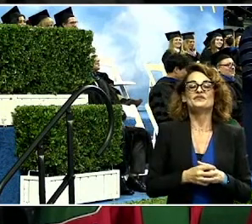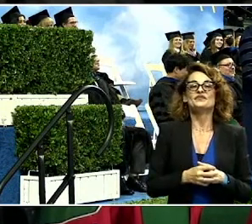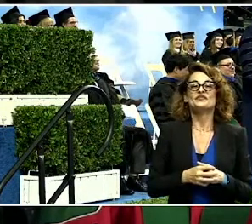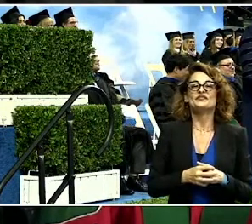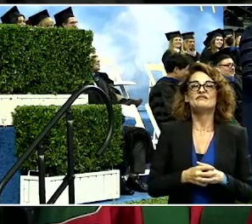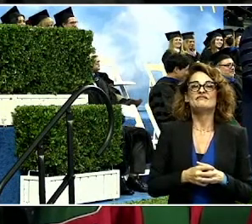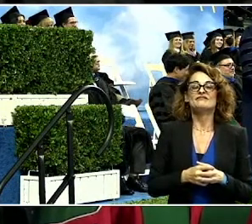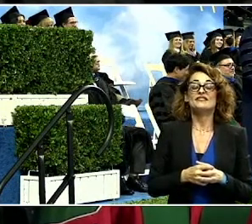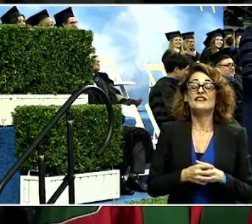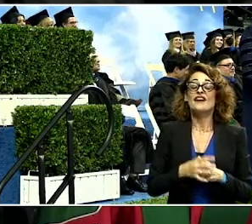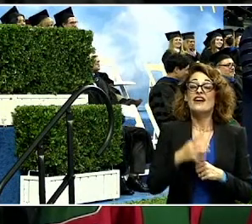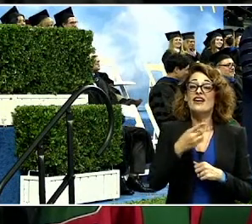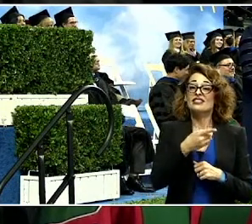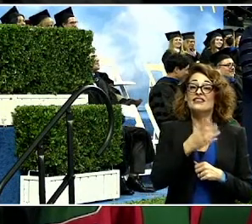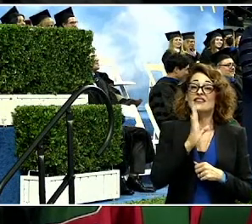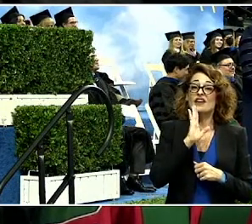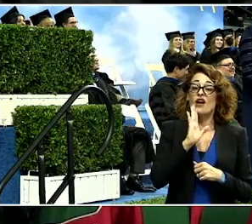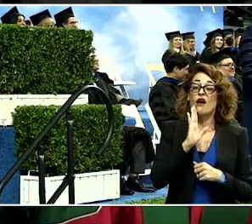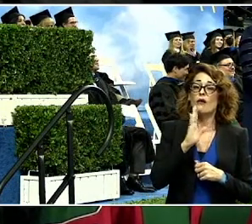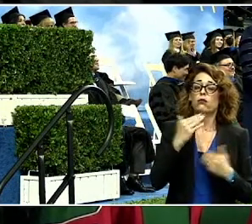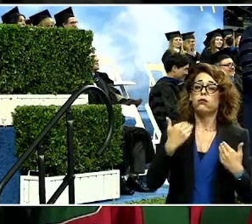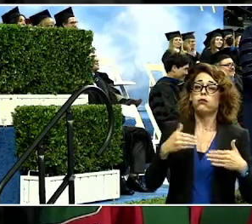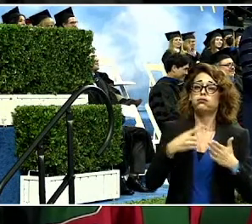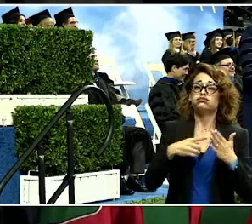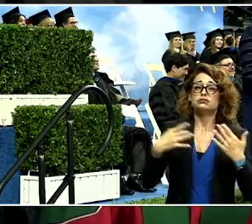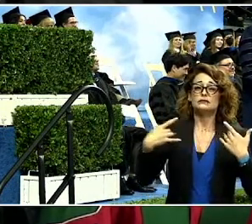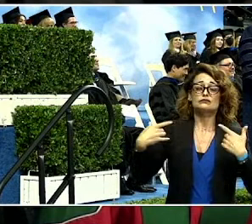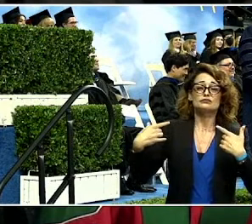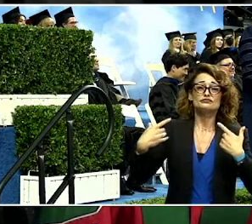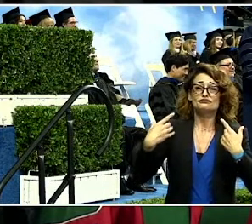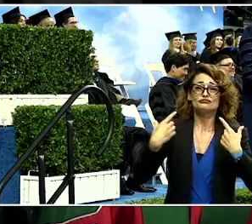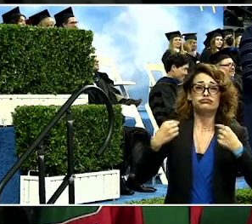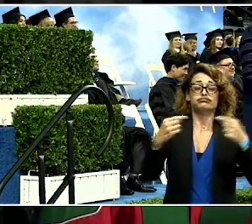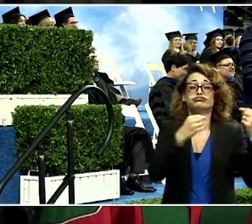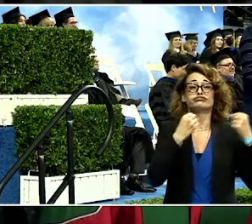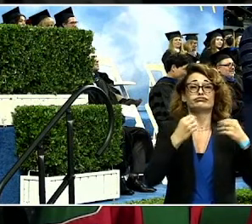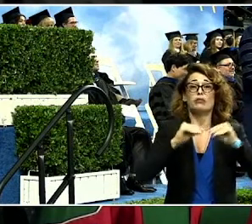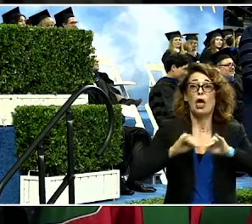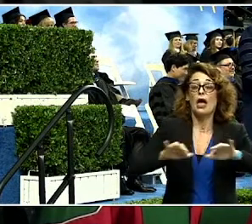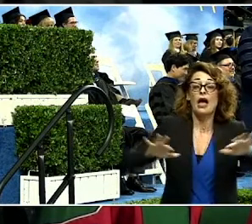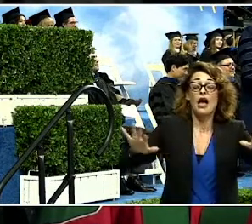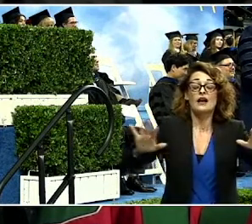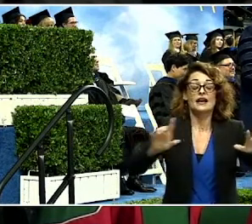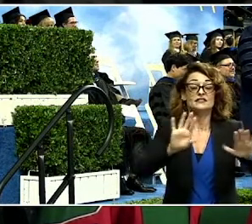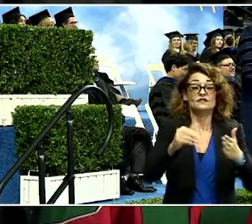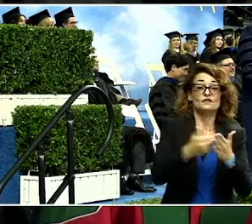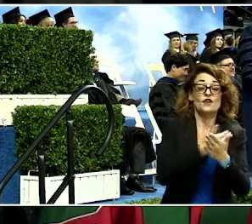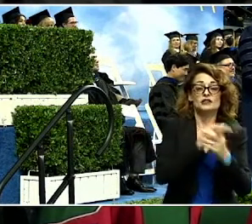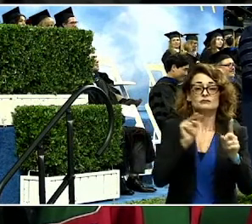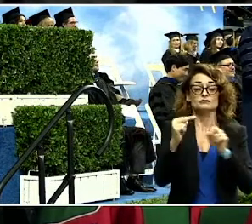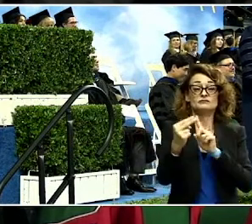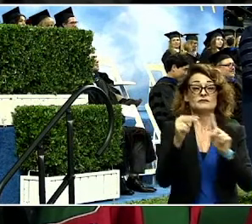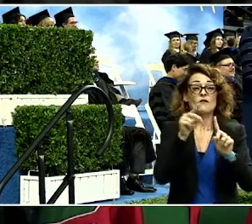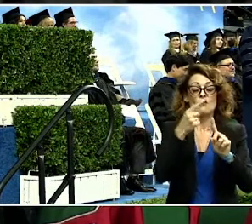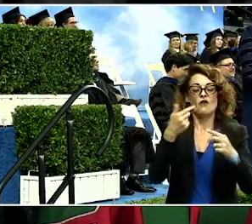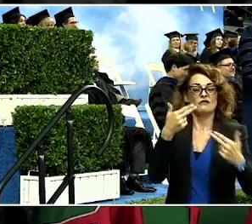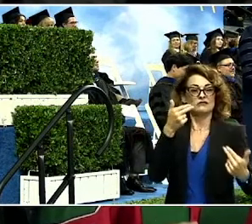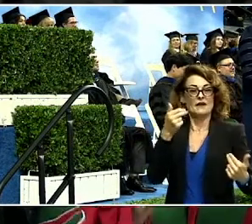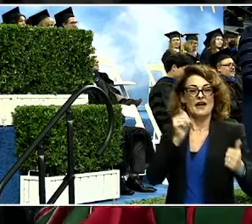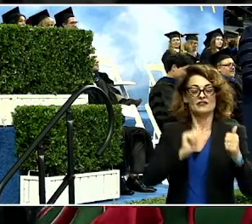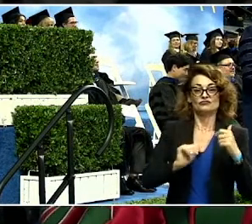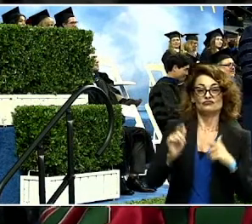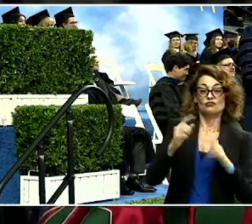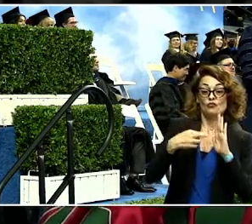for which he received critical acclaim for his fresh take on the genre and its Asian American representation. His feature-length